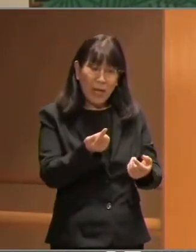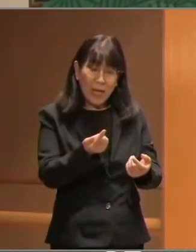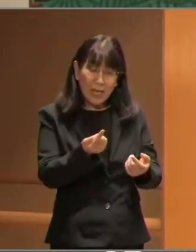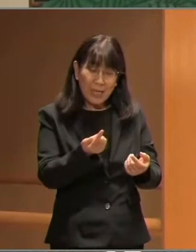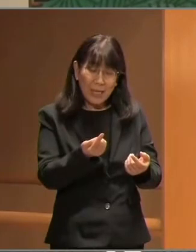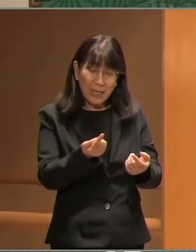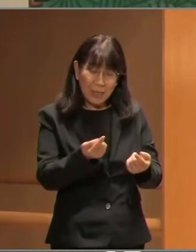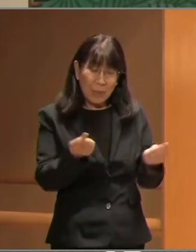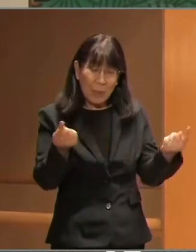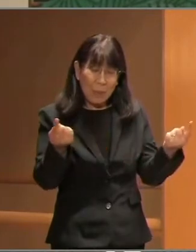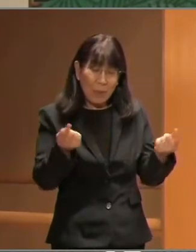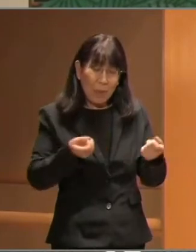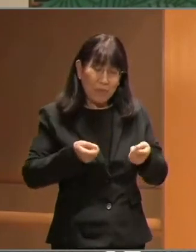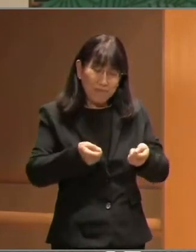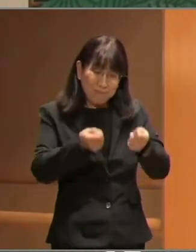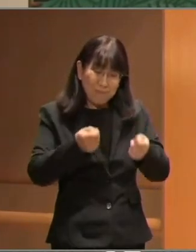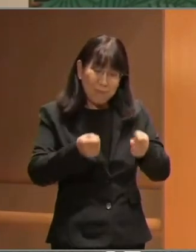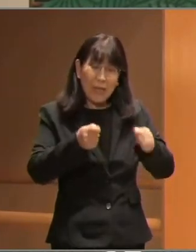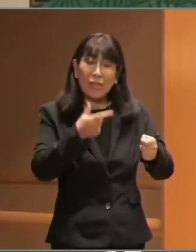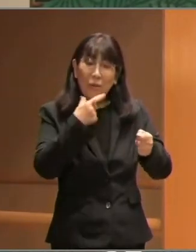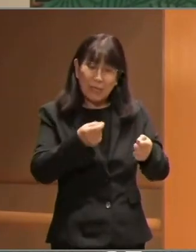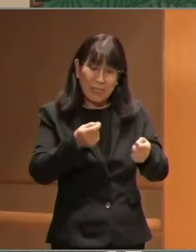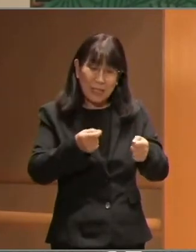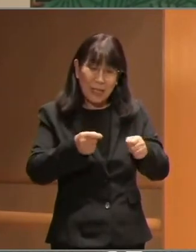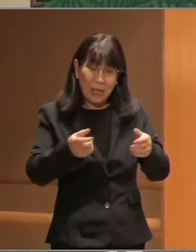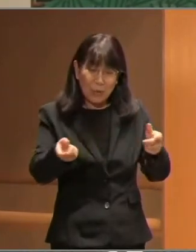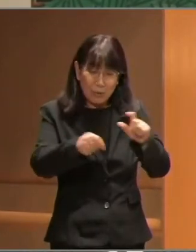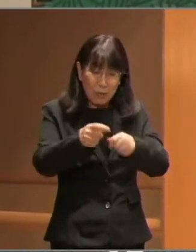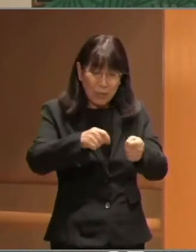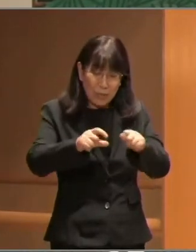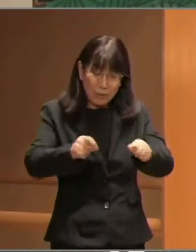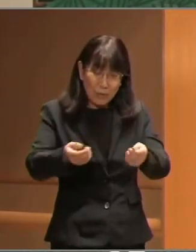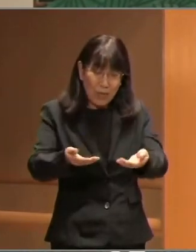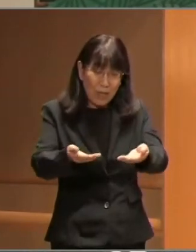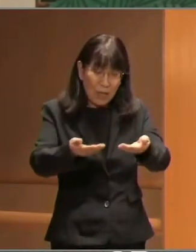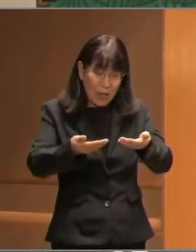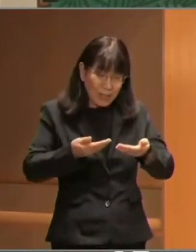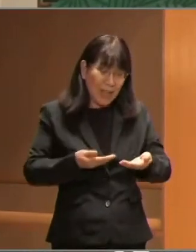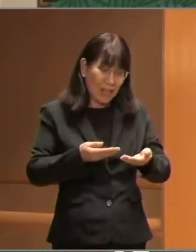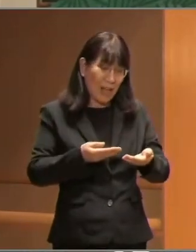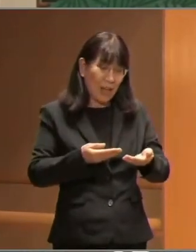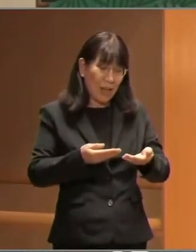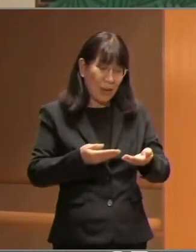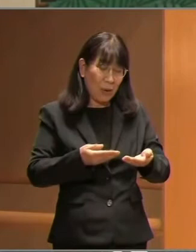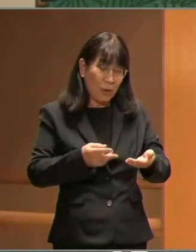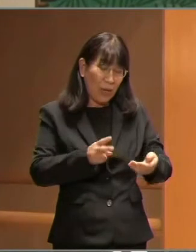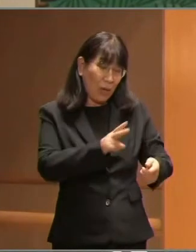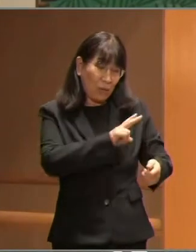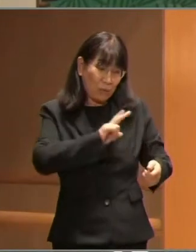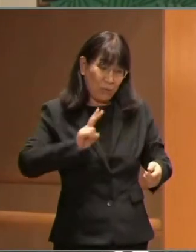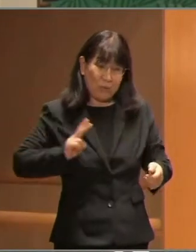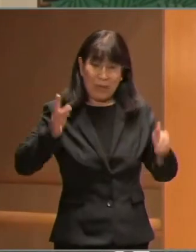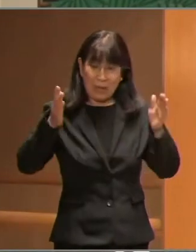merchants of Edo period. So actually I was asked